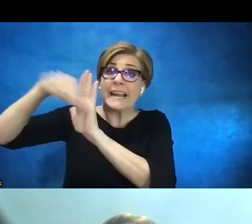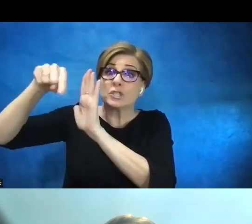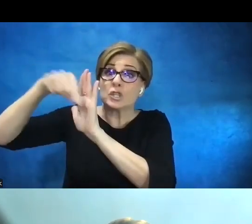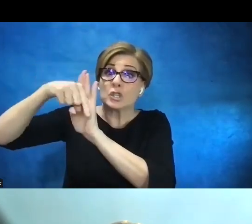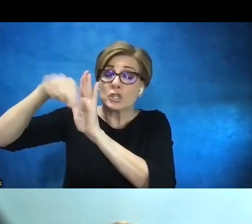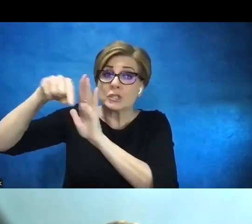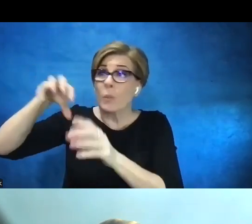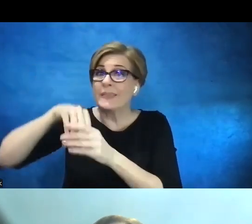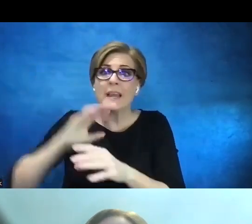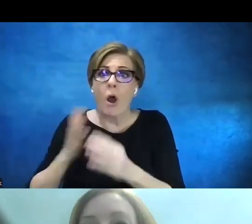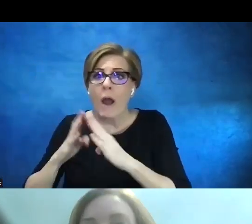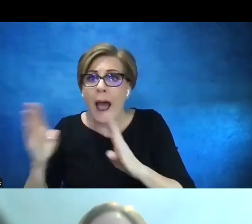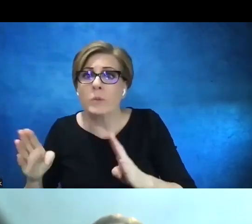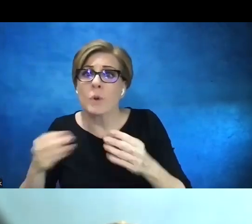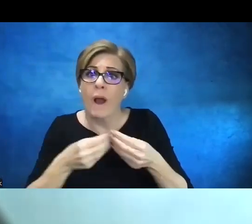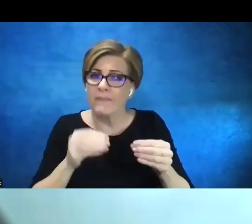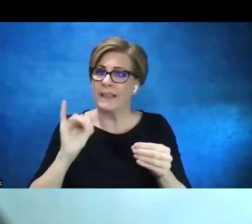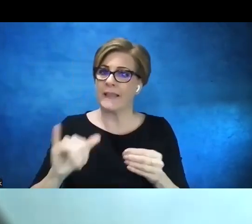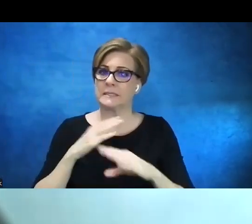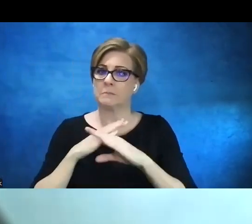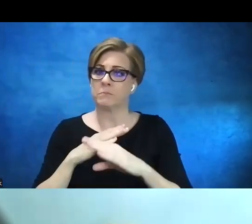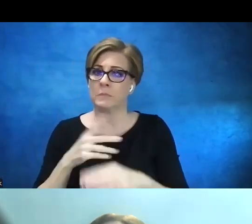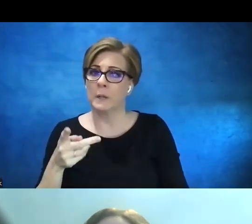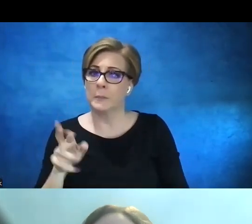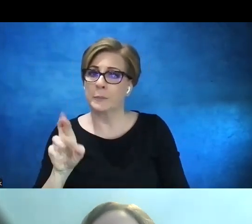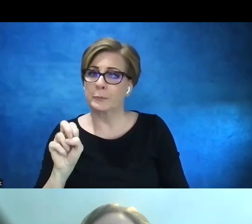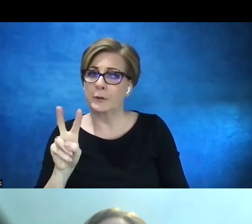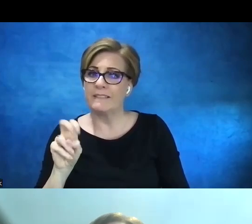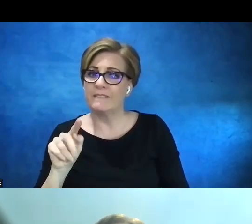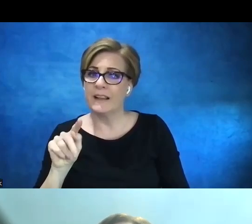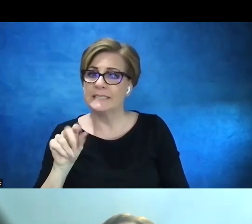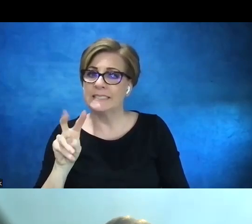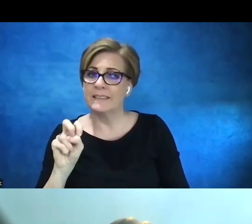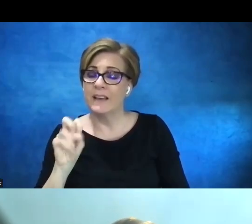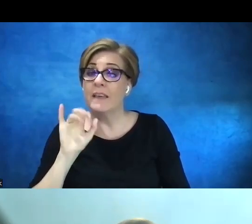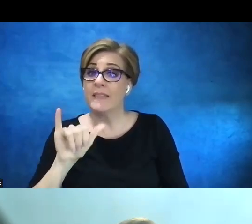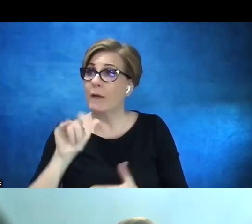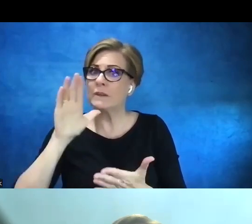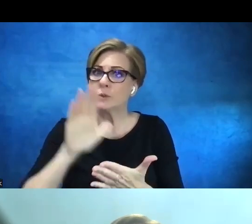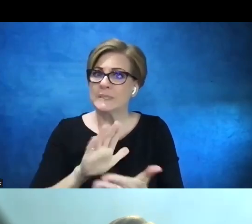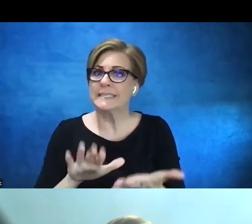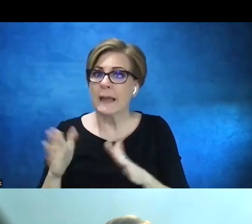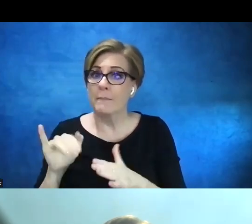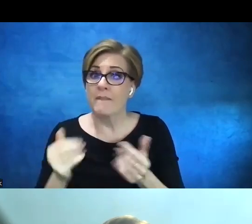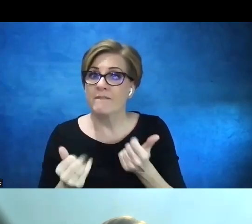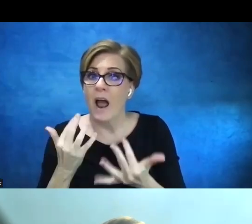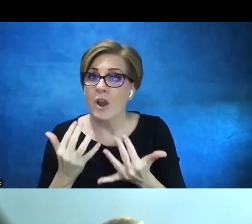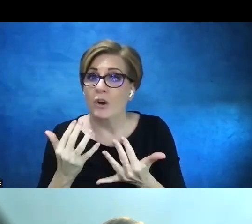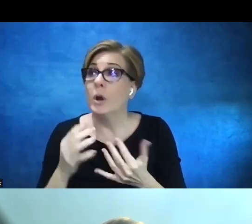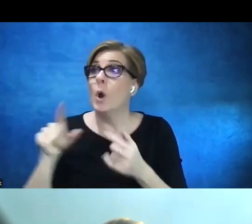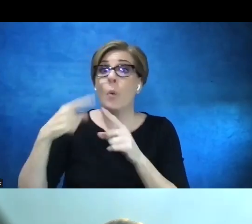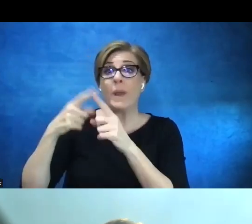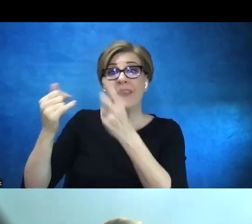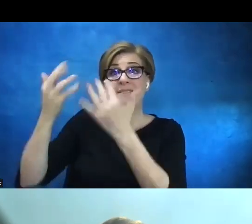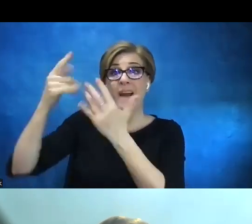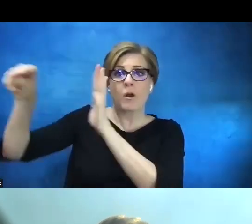preventive. It's to make sure that it reduces death by fire. So, and when that fire detector goes off,